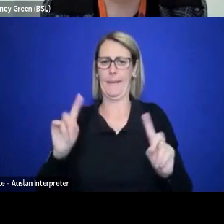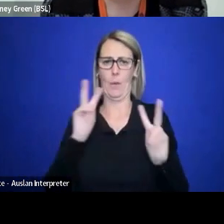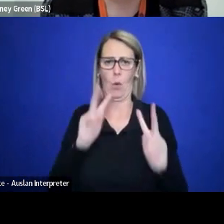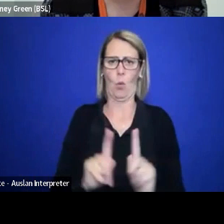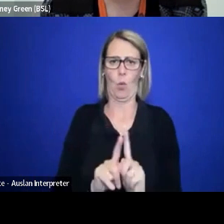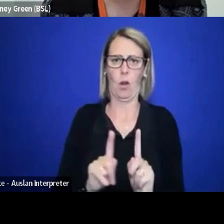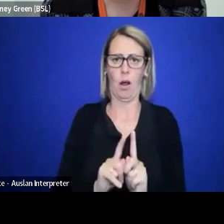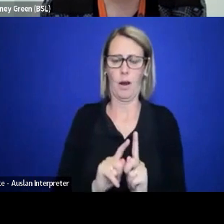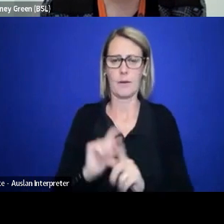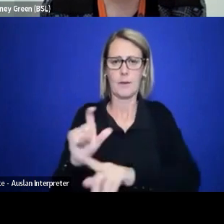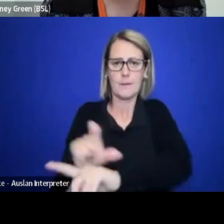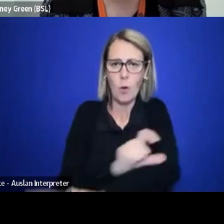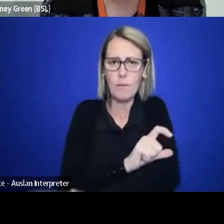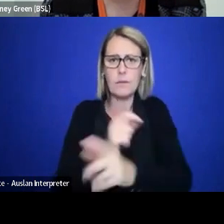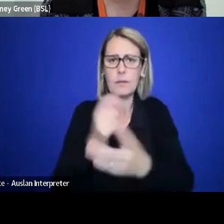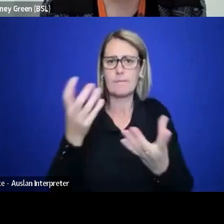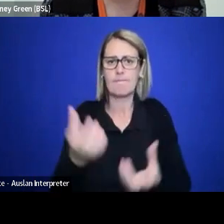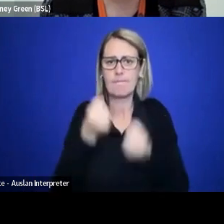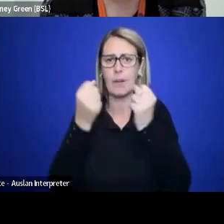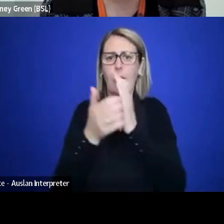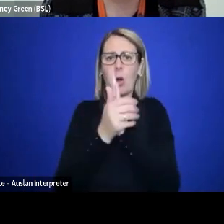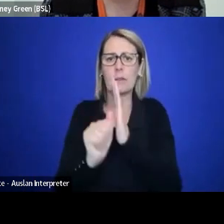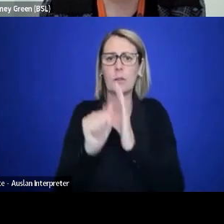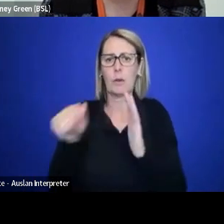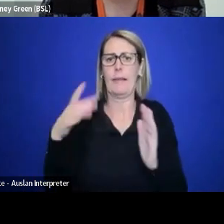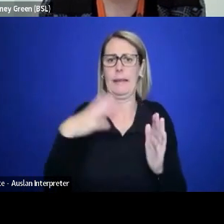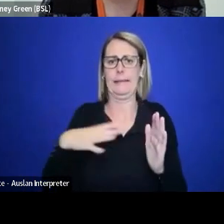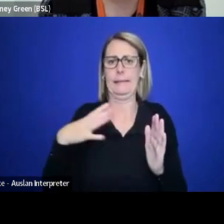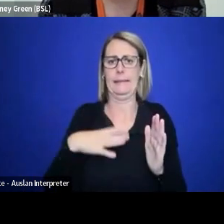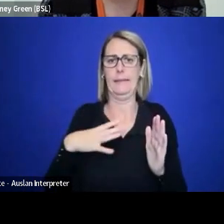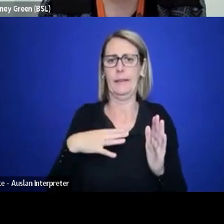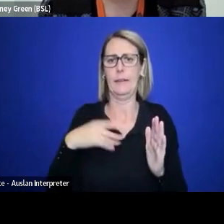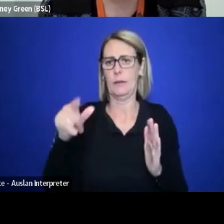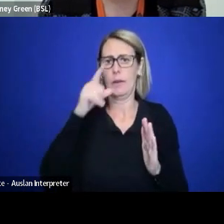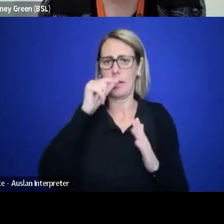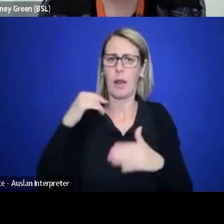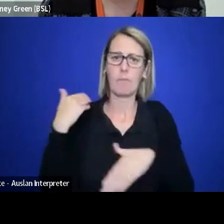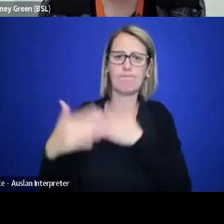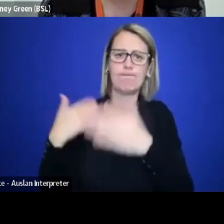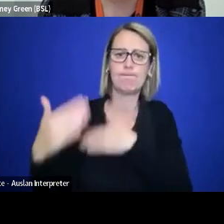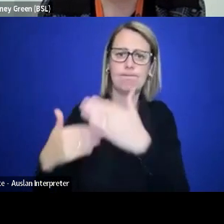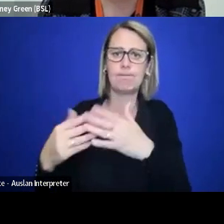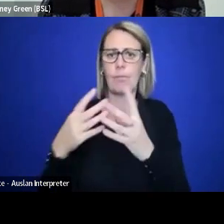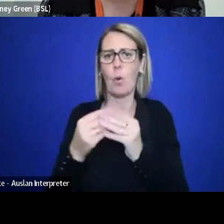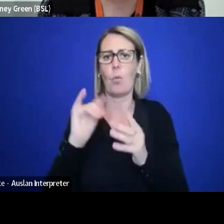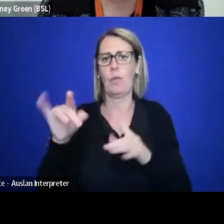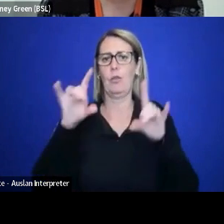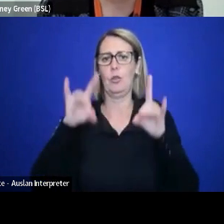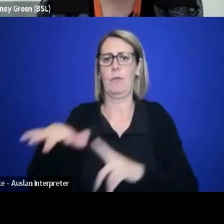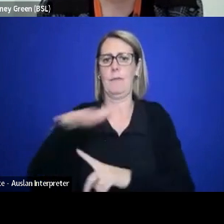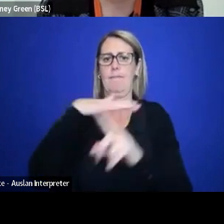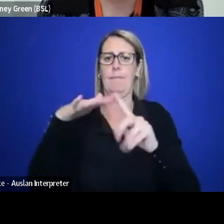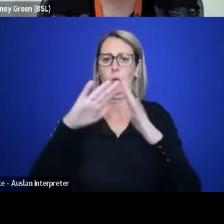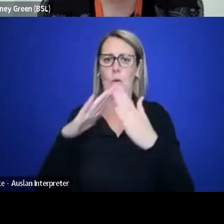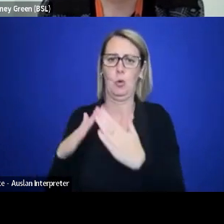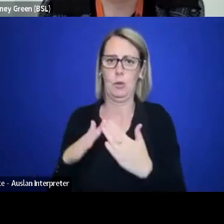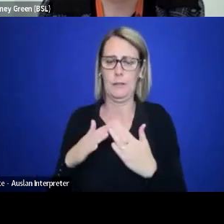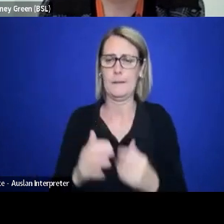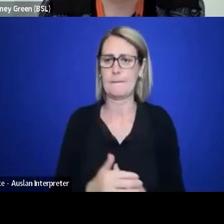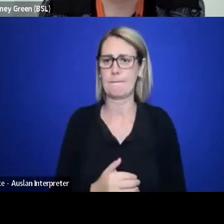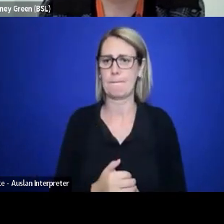of confidence and the skills that they need to further themselves in the Australian community, and to